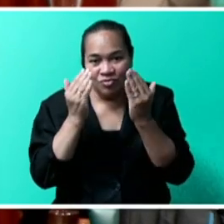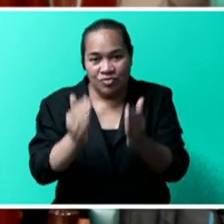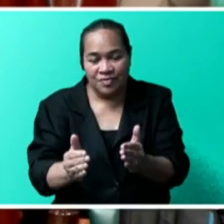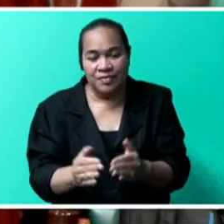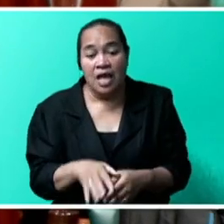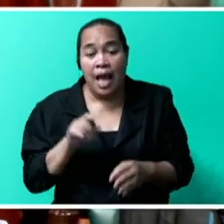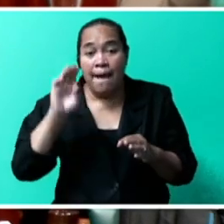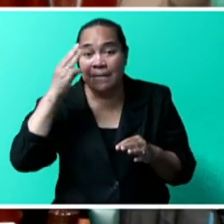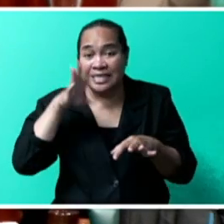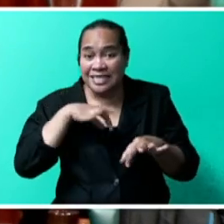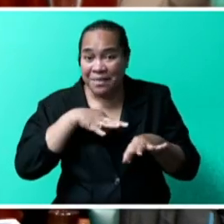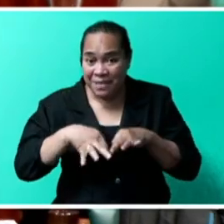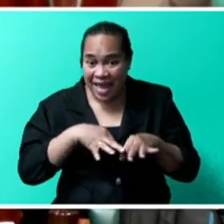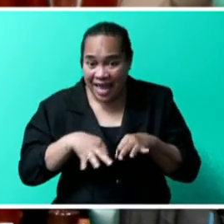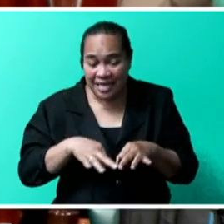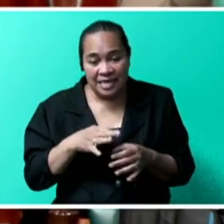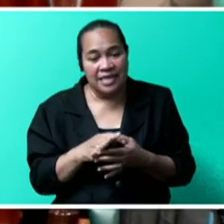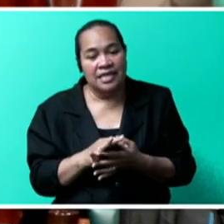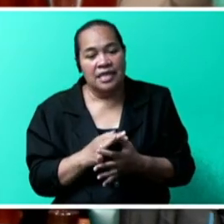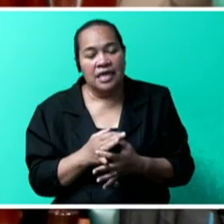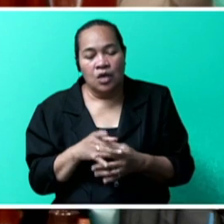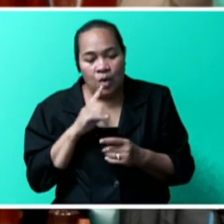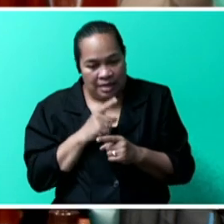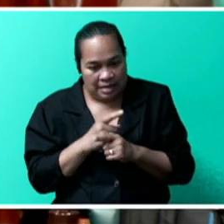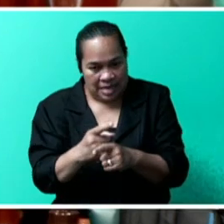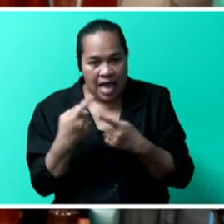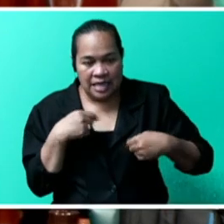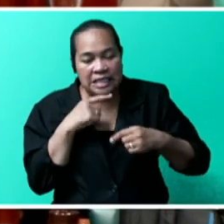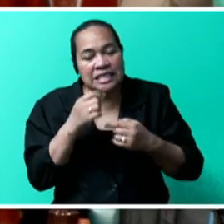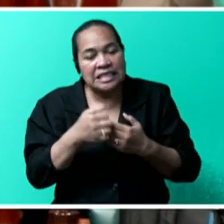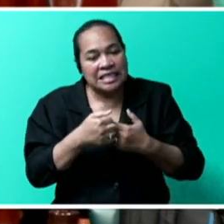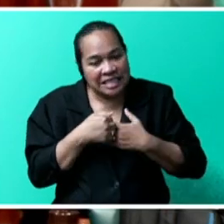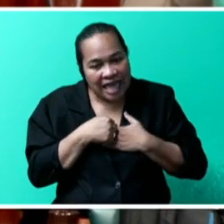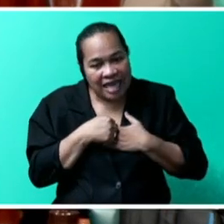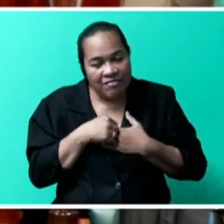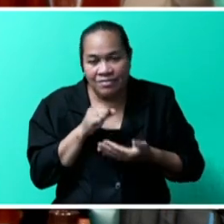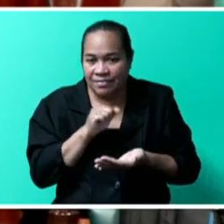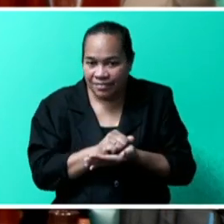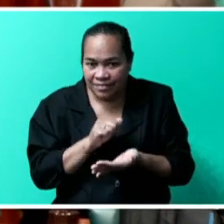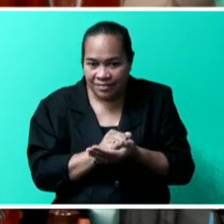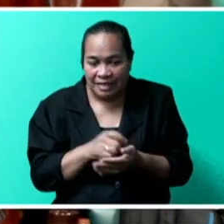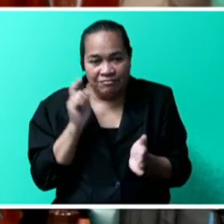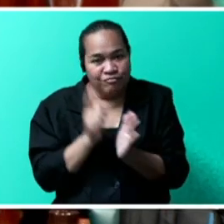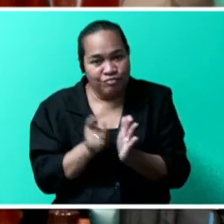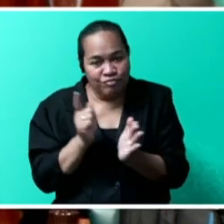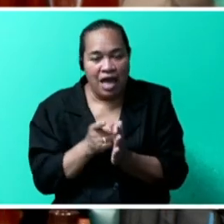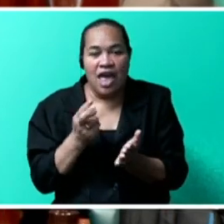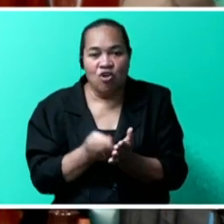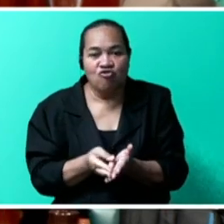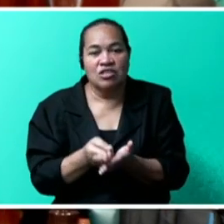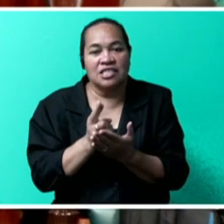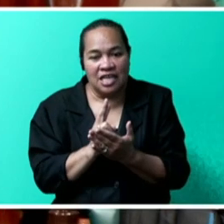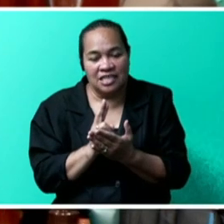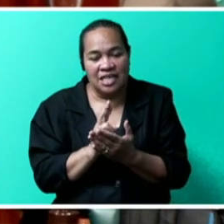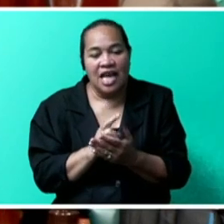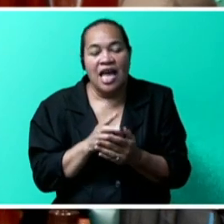master plan sets a clear national direction, a safe, secure, efficient, resilient, and